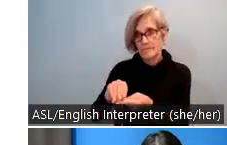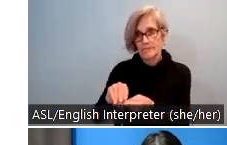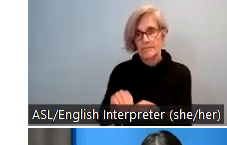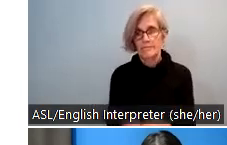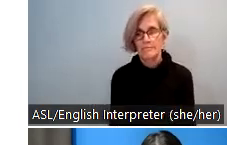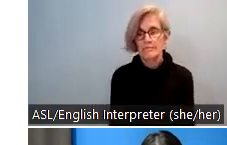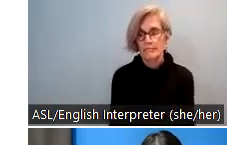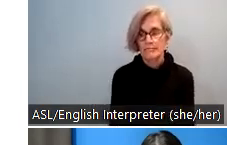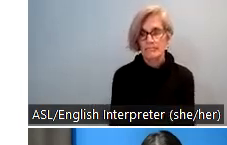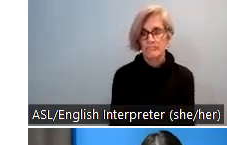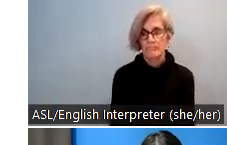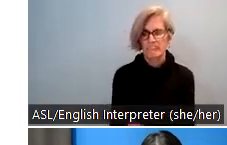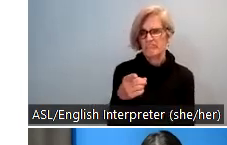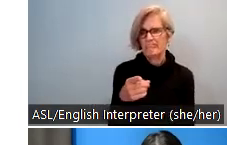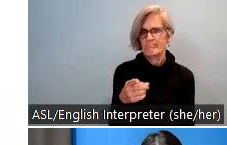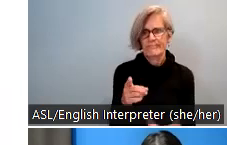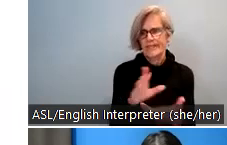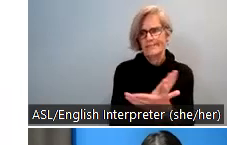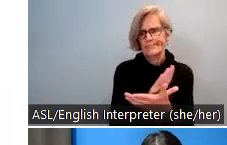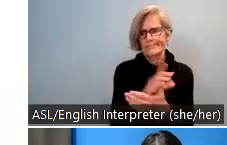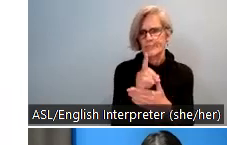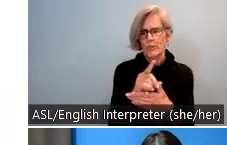all of that work for you.